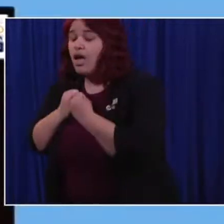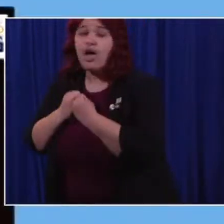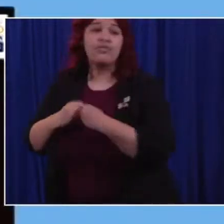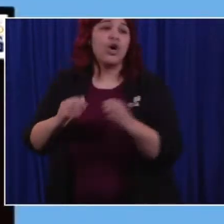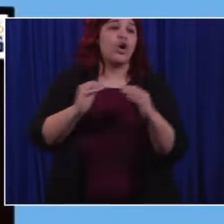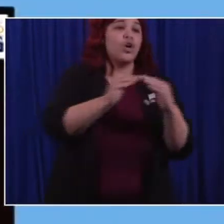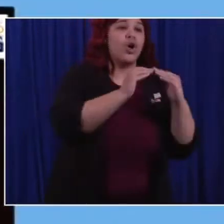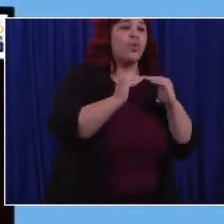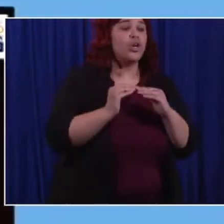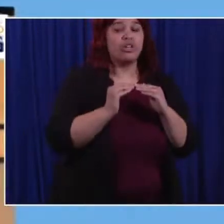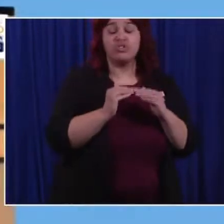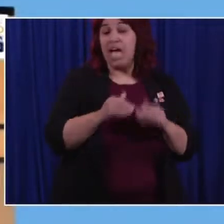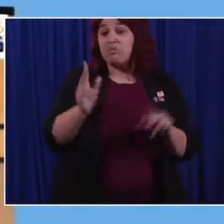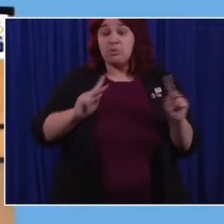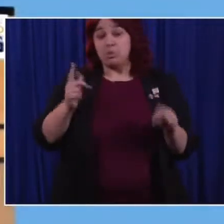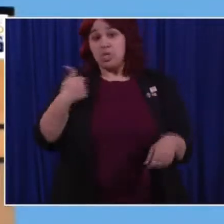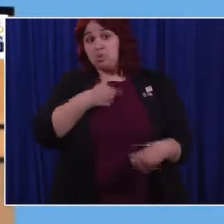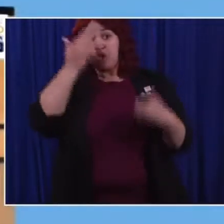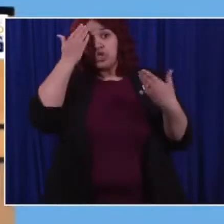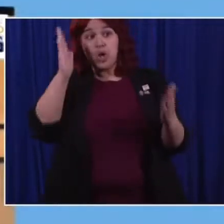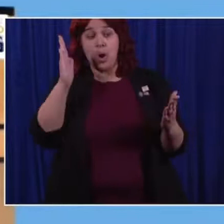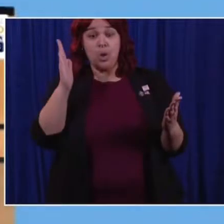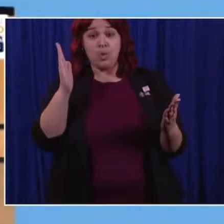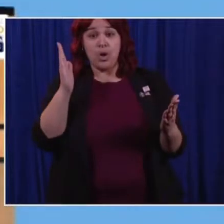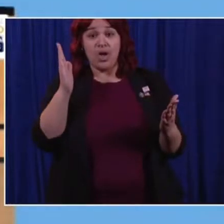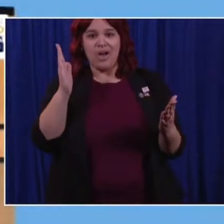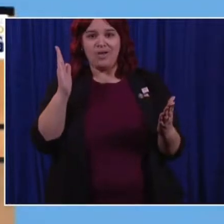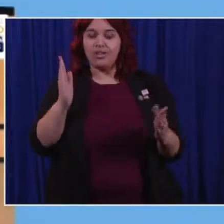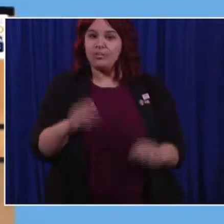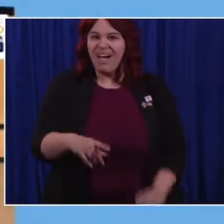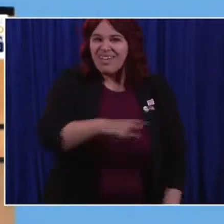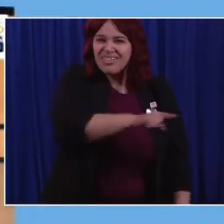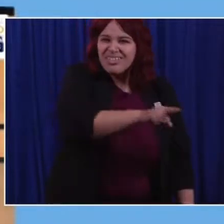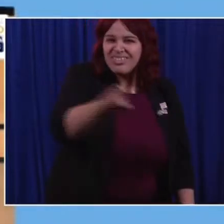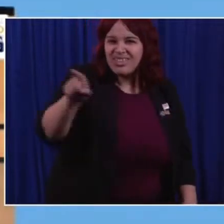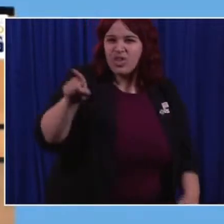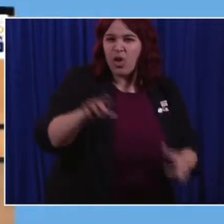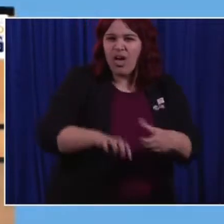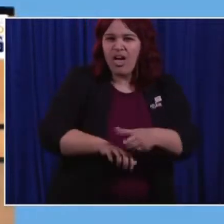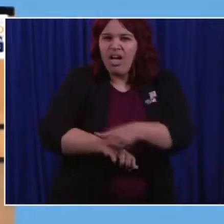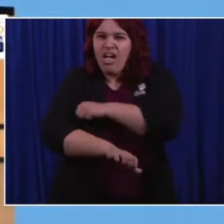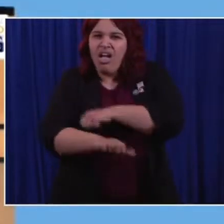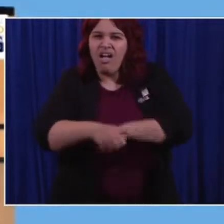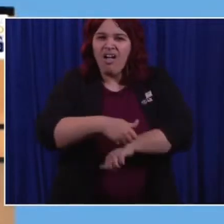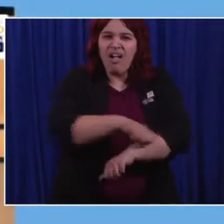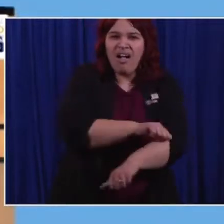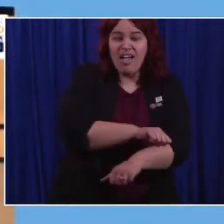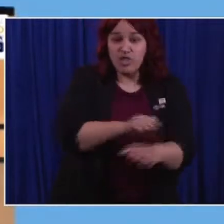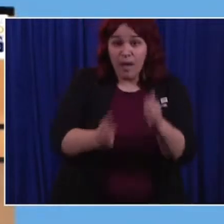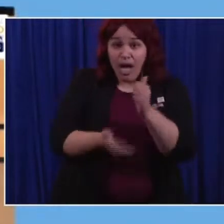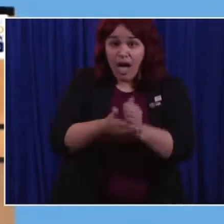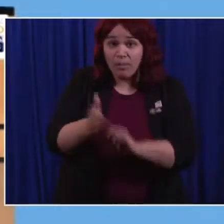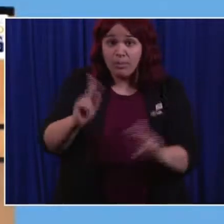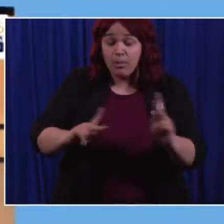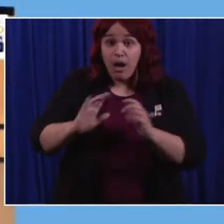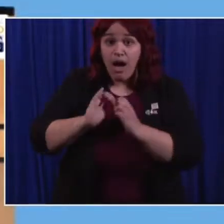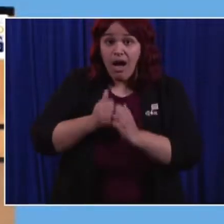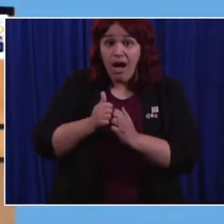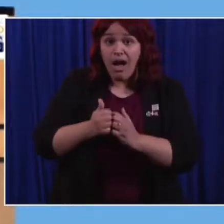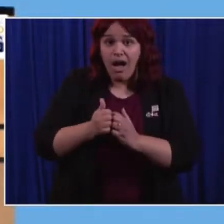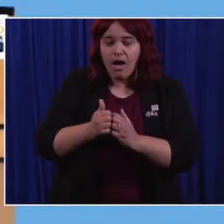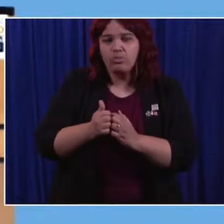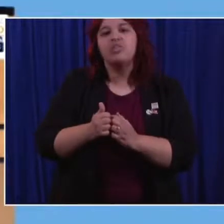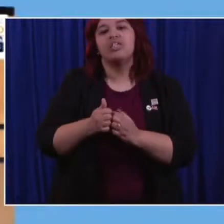And even strangers. One big way you can continue to help and protect other Ohioans is to get